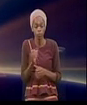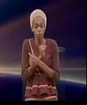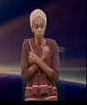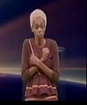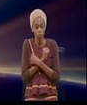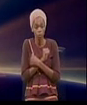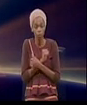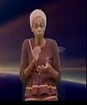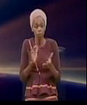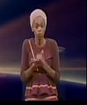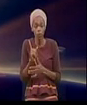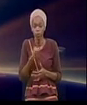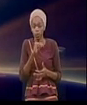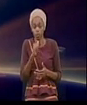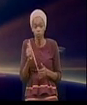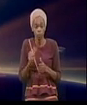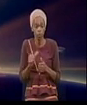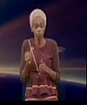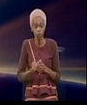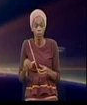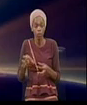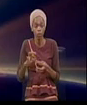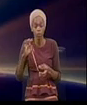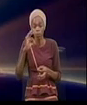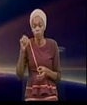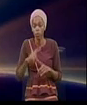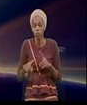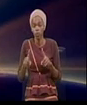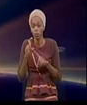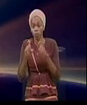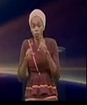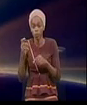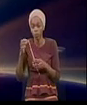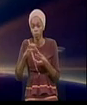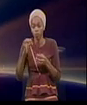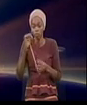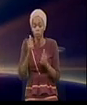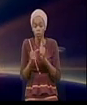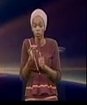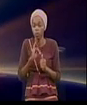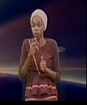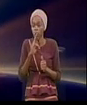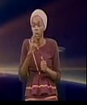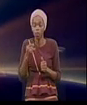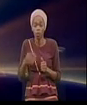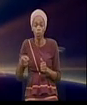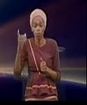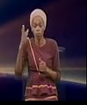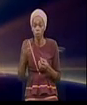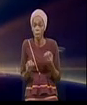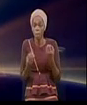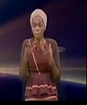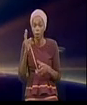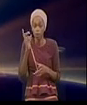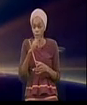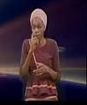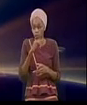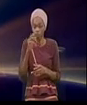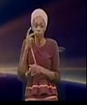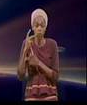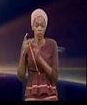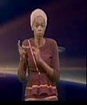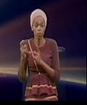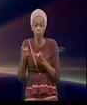Beloved, believe not every spirit, but try the spirits whether they are of God, because many false prophets are gone out into the